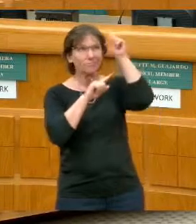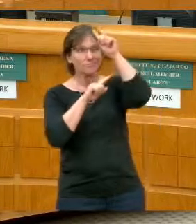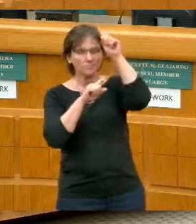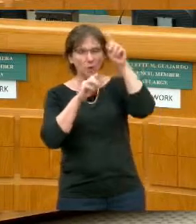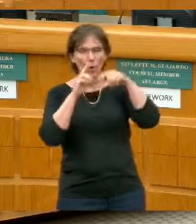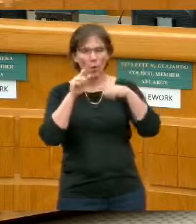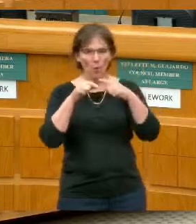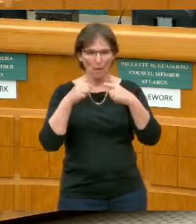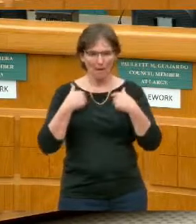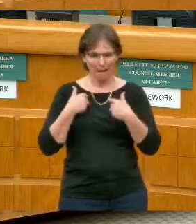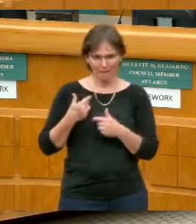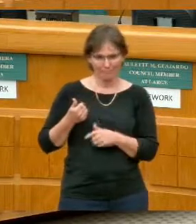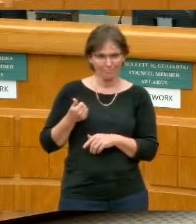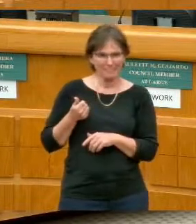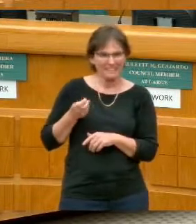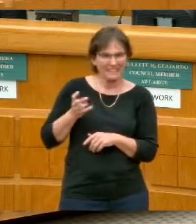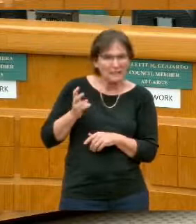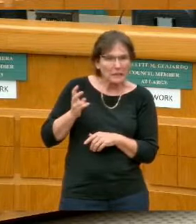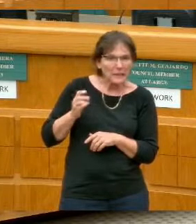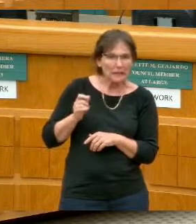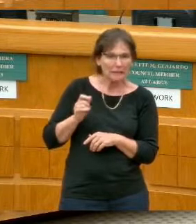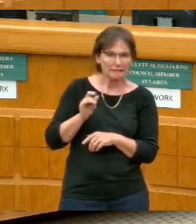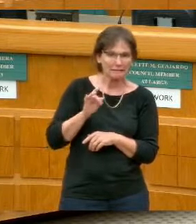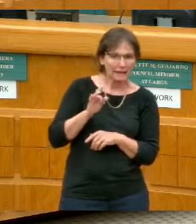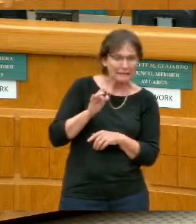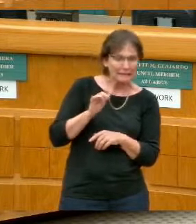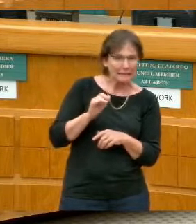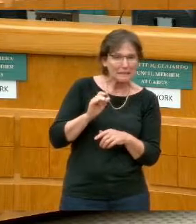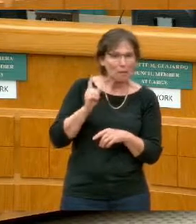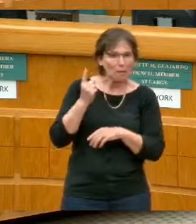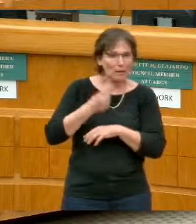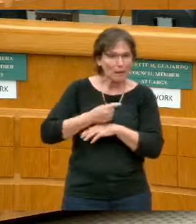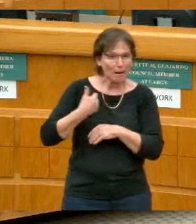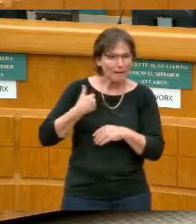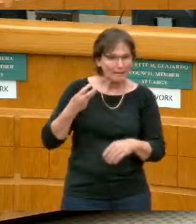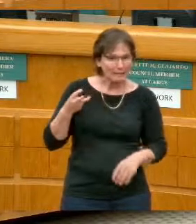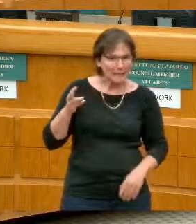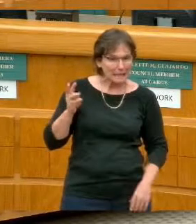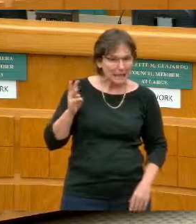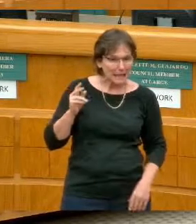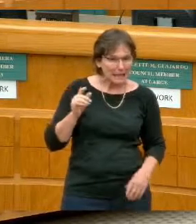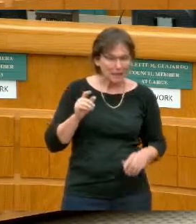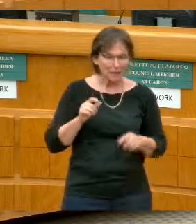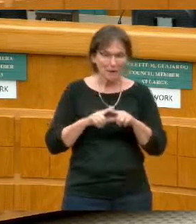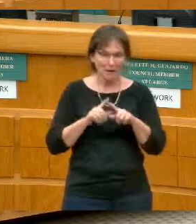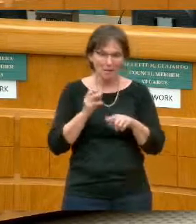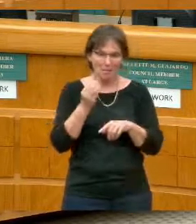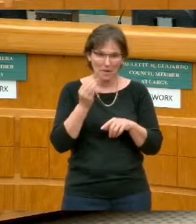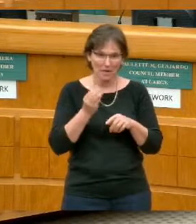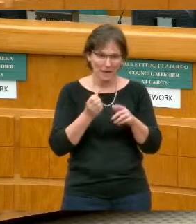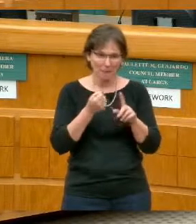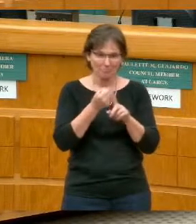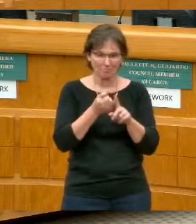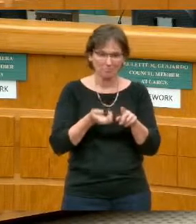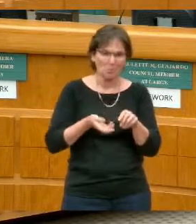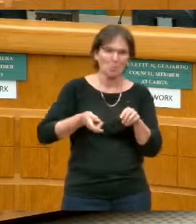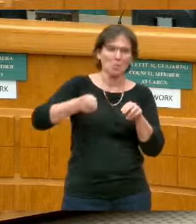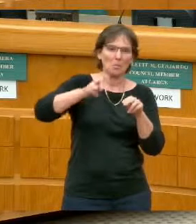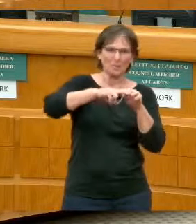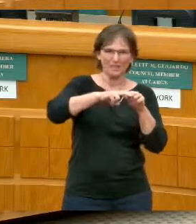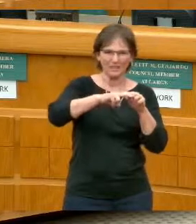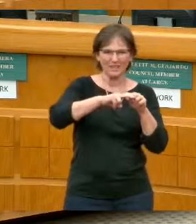digits, 17, 19, 16 cases, and then we went up on a Monday. Normally we go up to